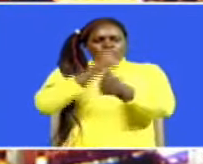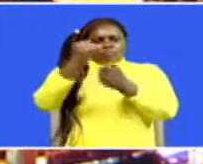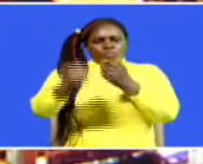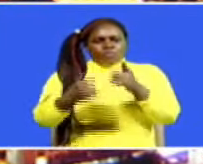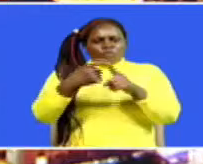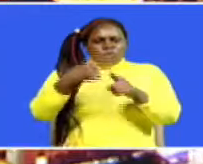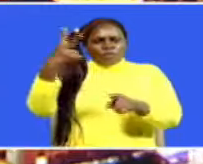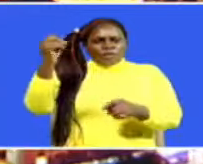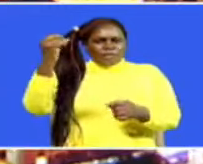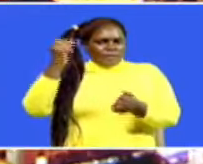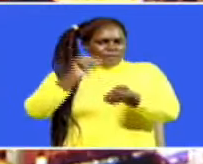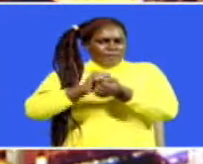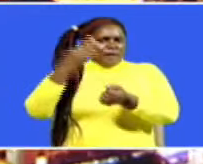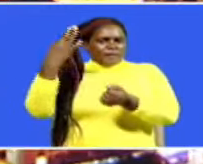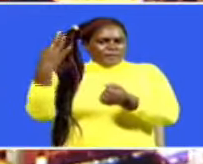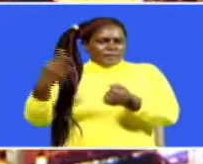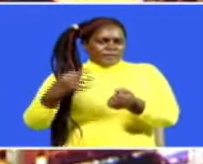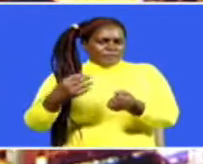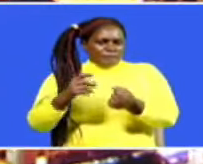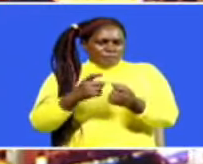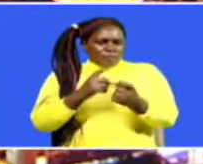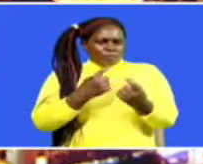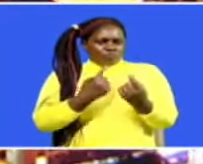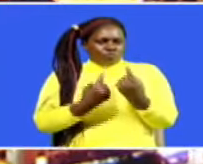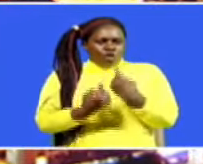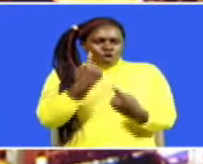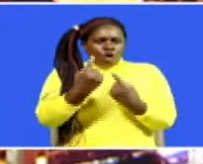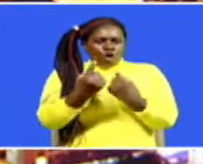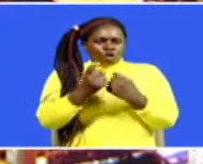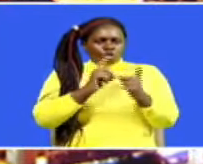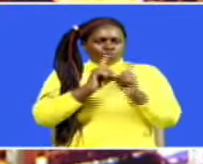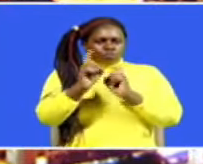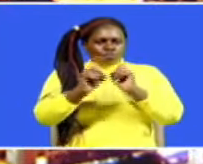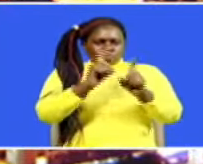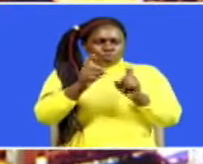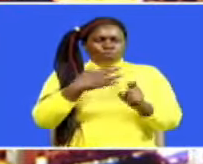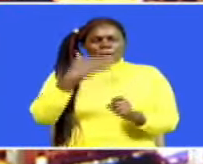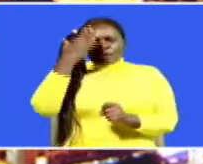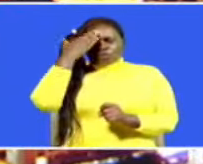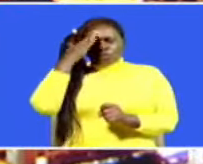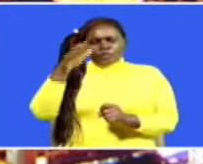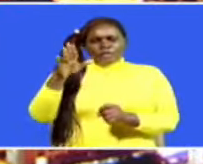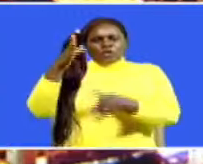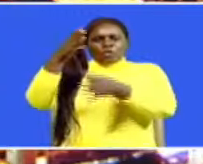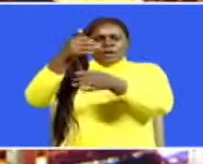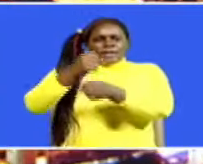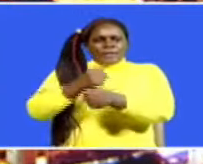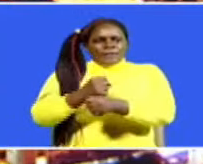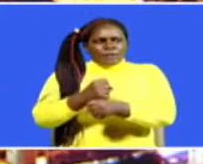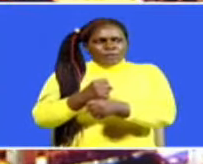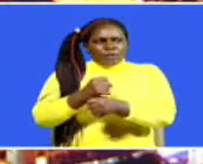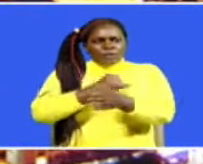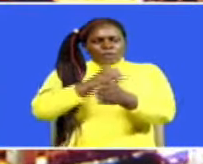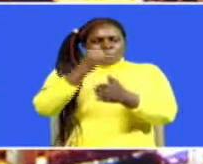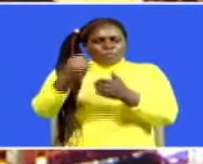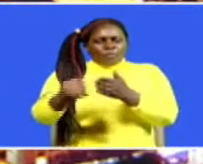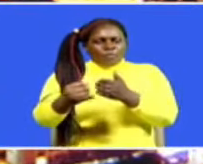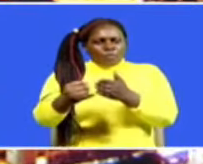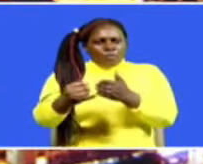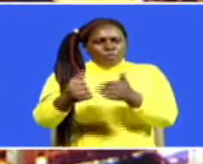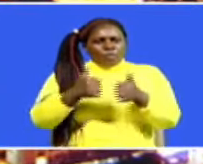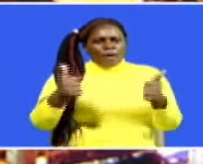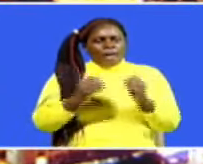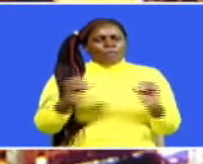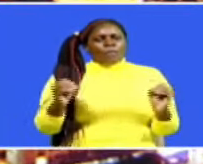since 2013. In a heated exchange, MPs sought to know why Minet is not providing medical cover to teachers directly,